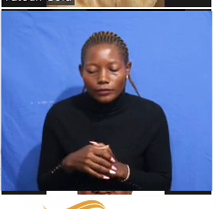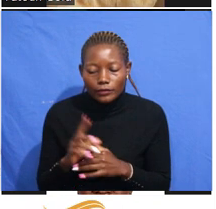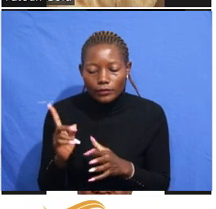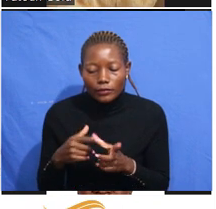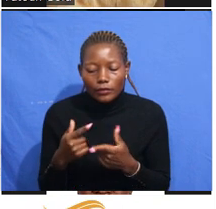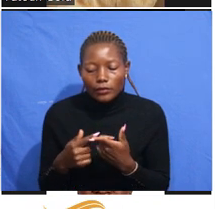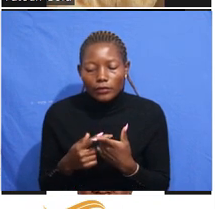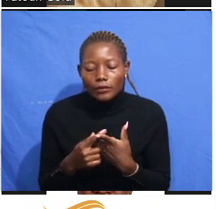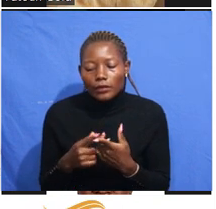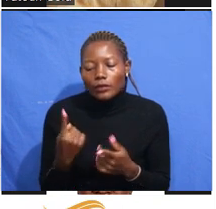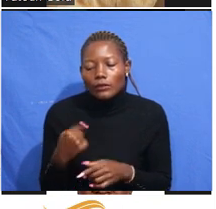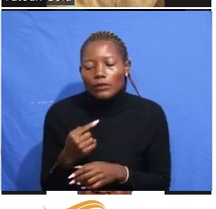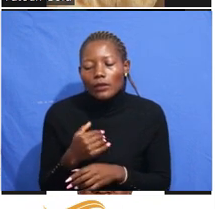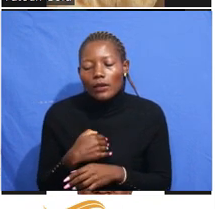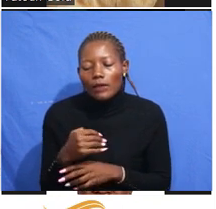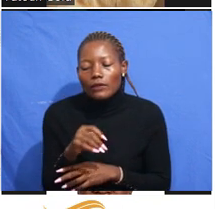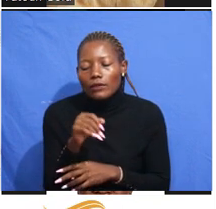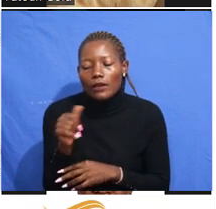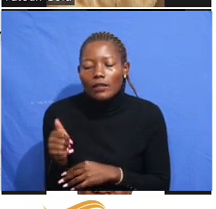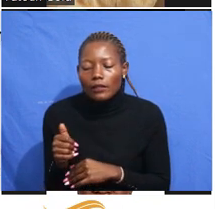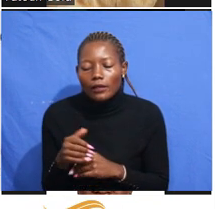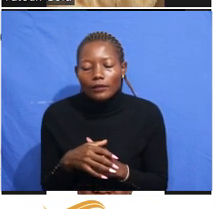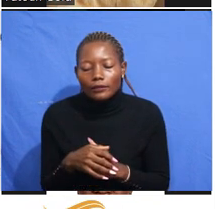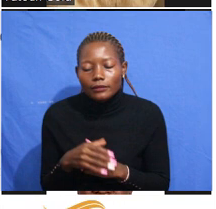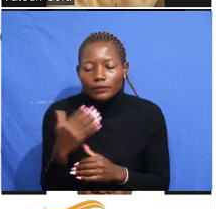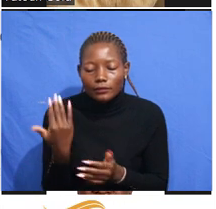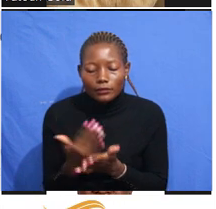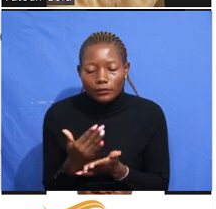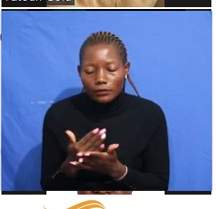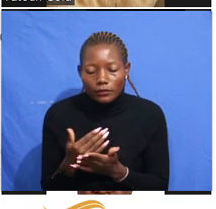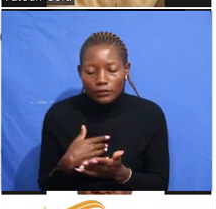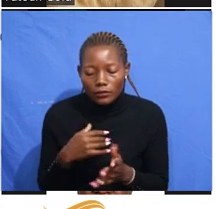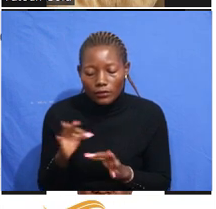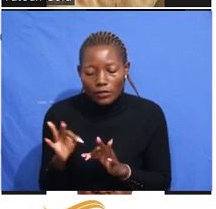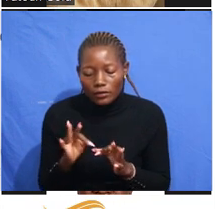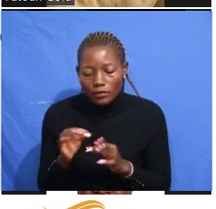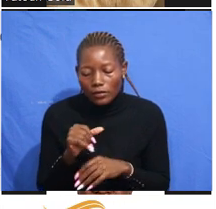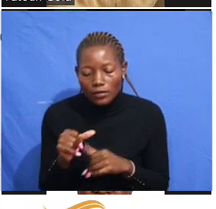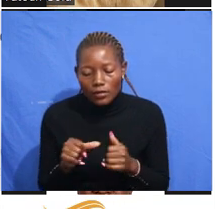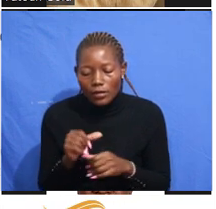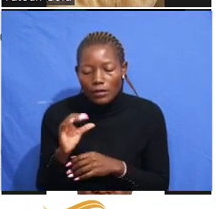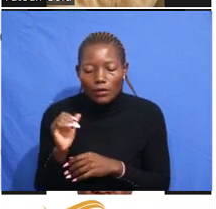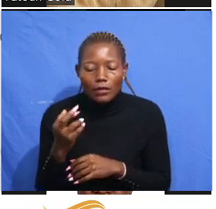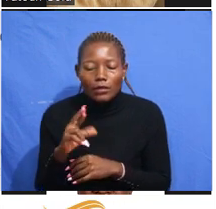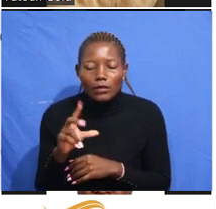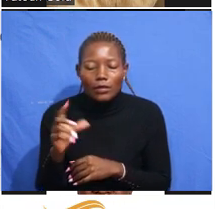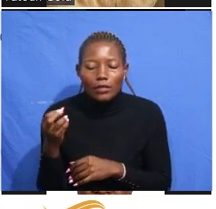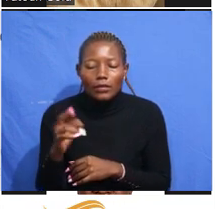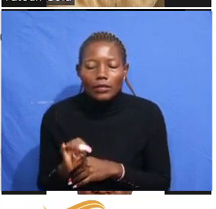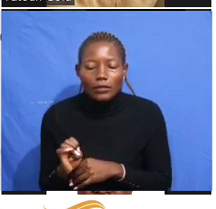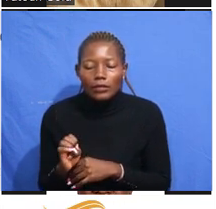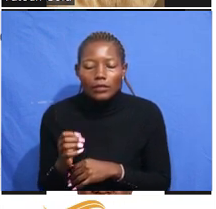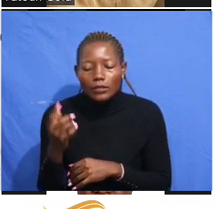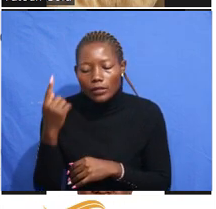Then there's this, of course, I've explained about a calorie there, a conventional unit